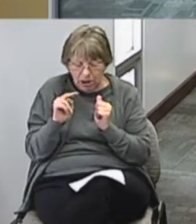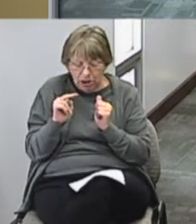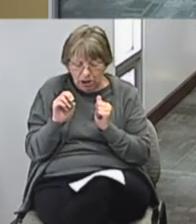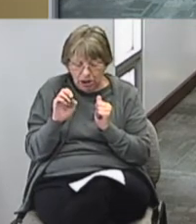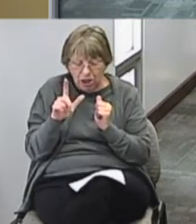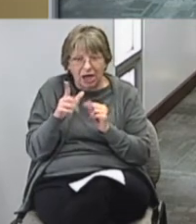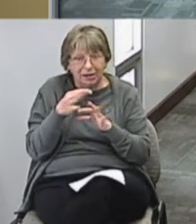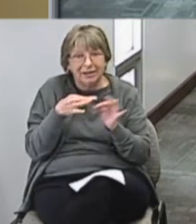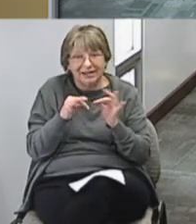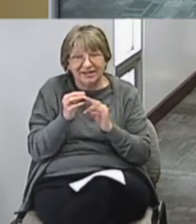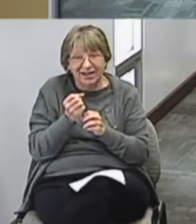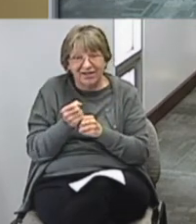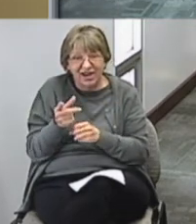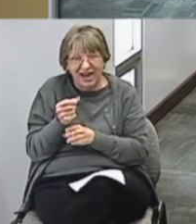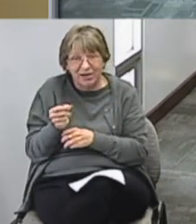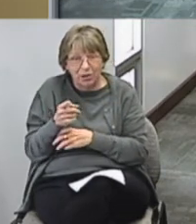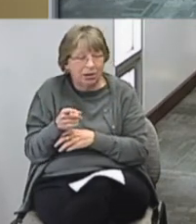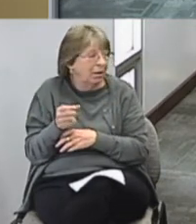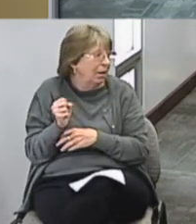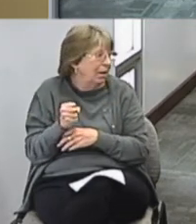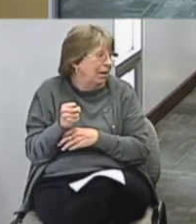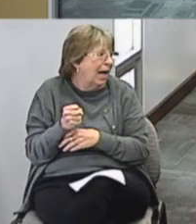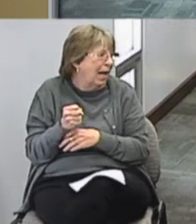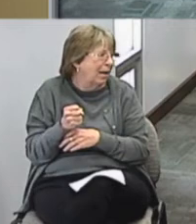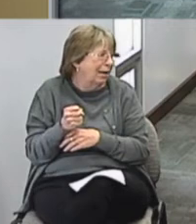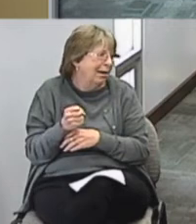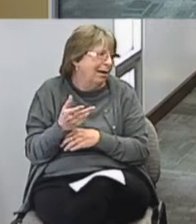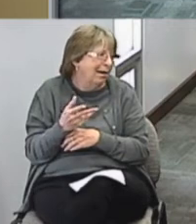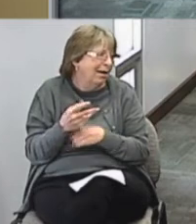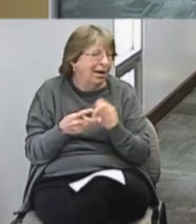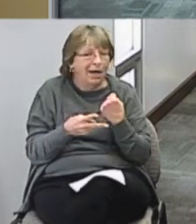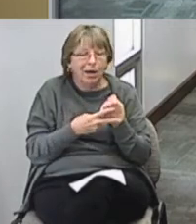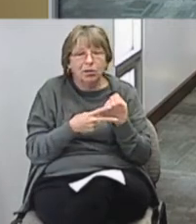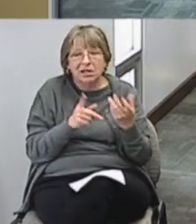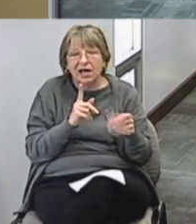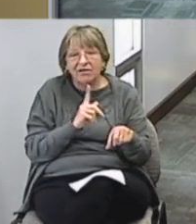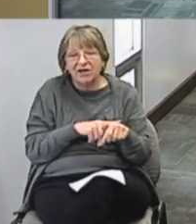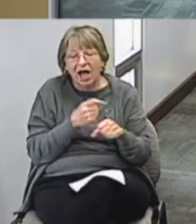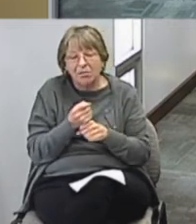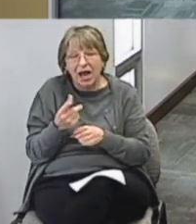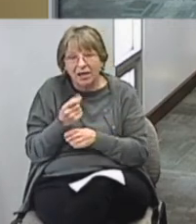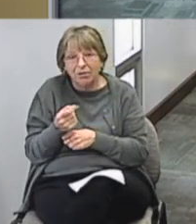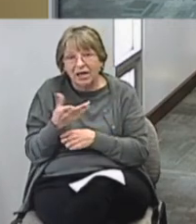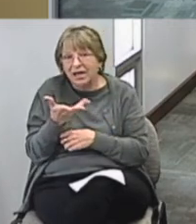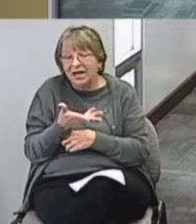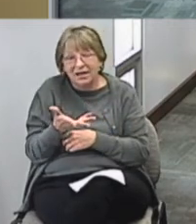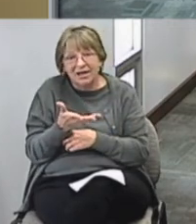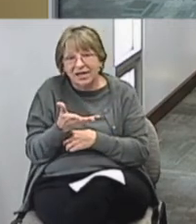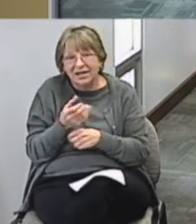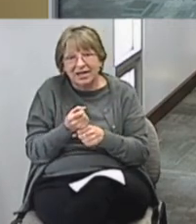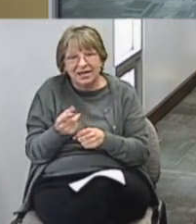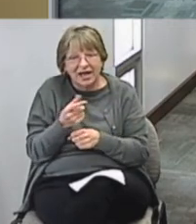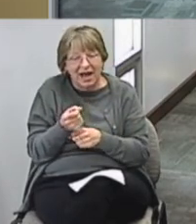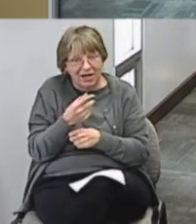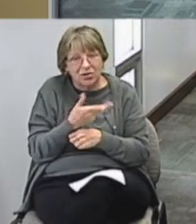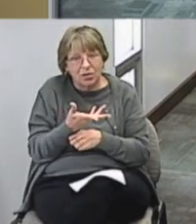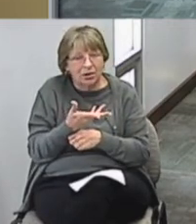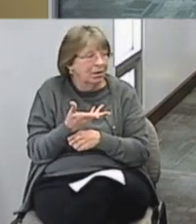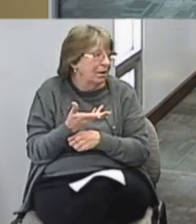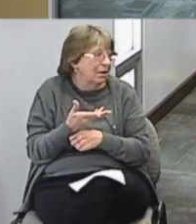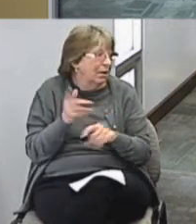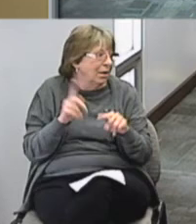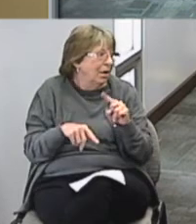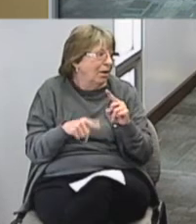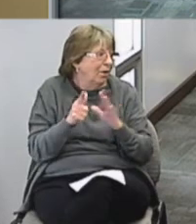Yeah, it would save, I guess, coming back here Right. every year, because Yeah. this is an We annual. can't do it legally, can we? Got